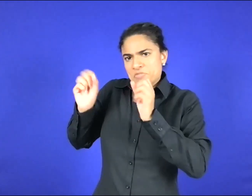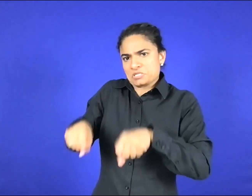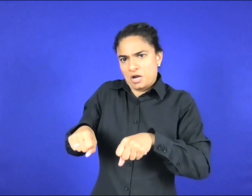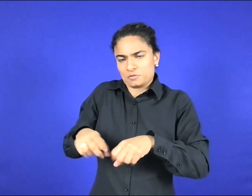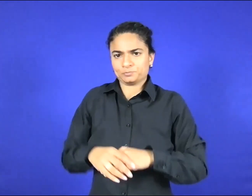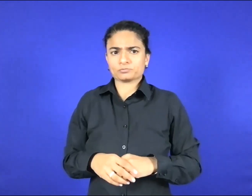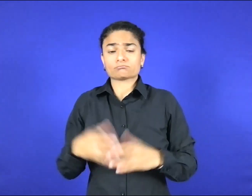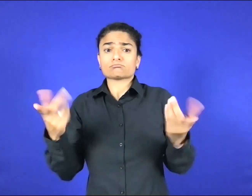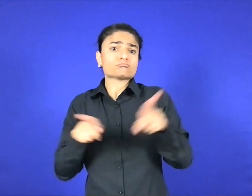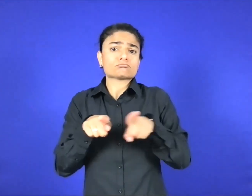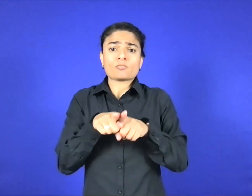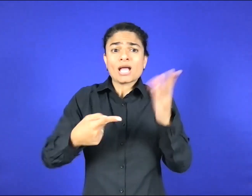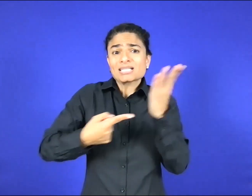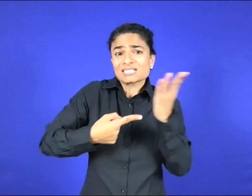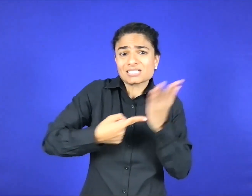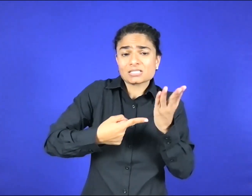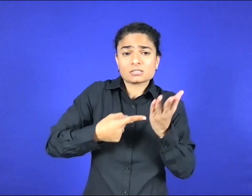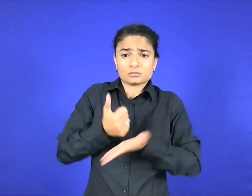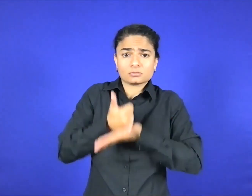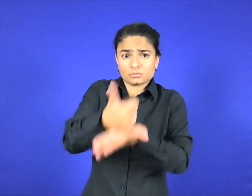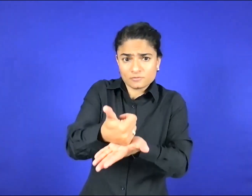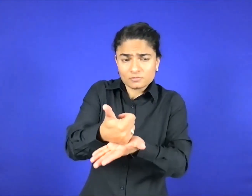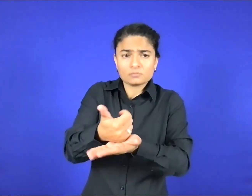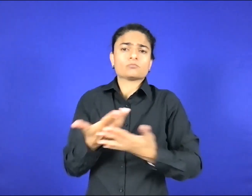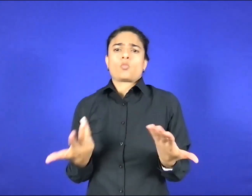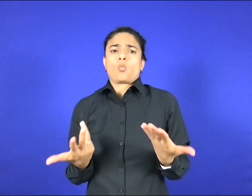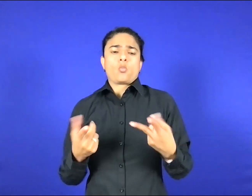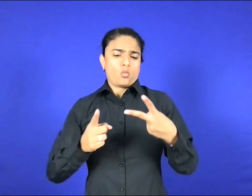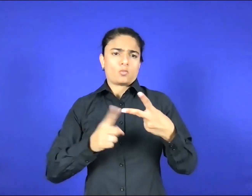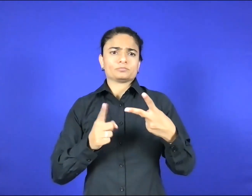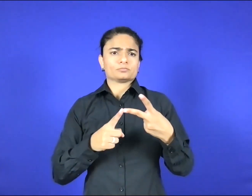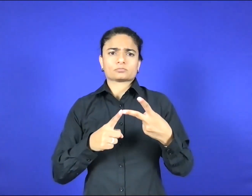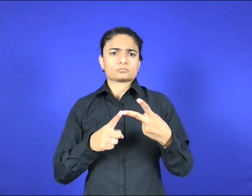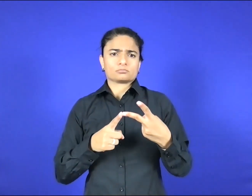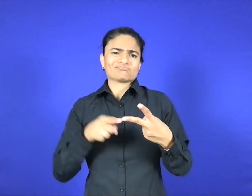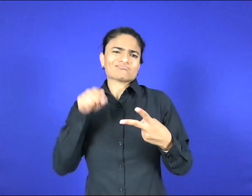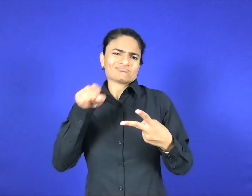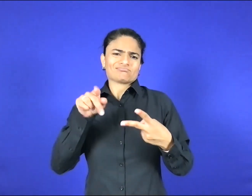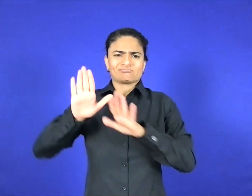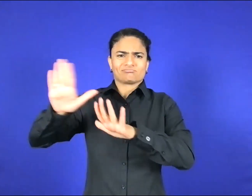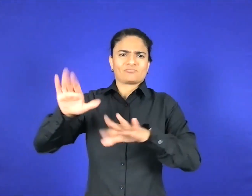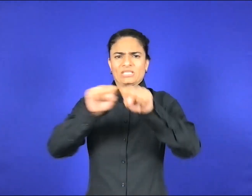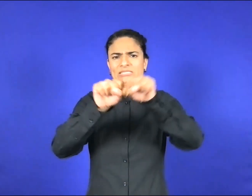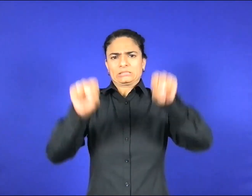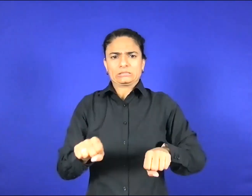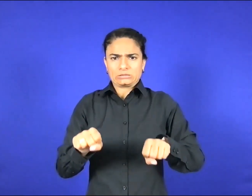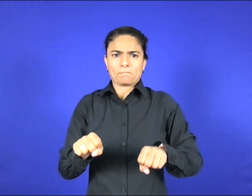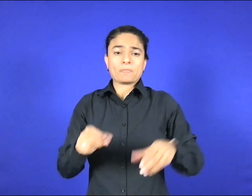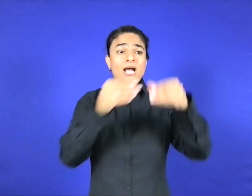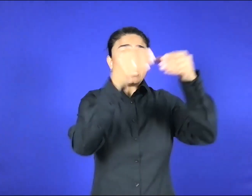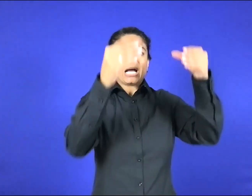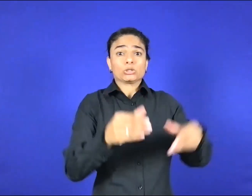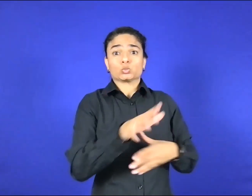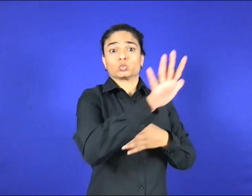another institution, can access information through the connection of the system to